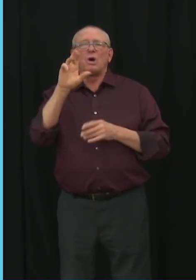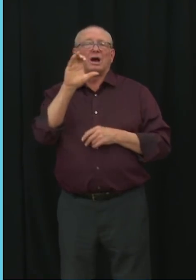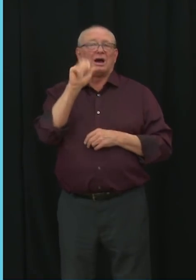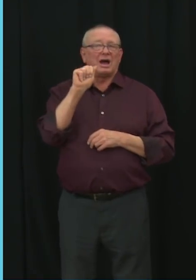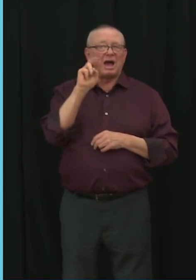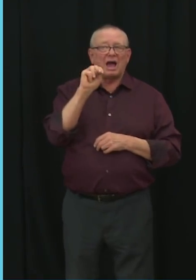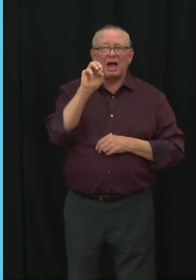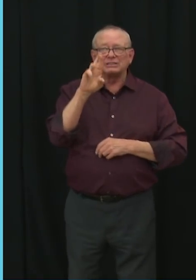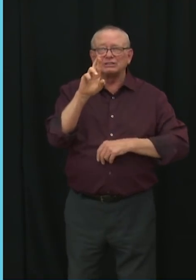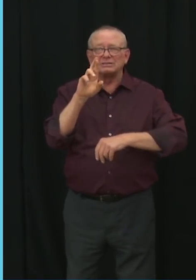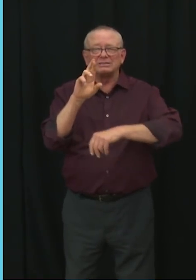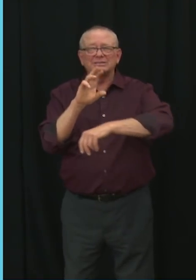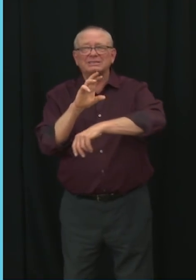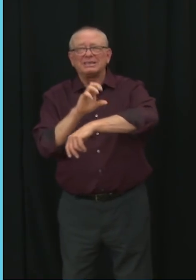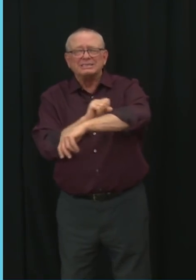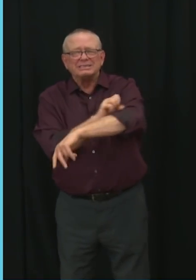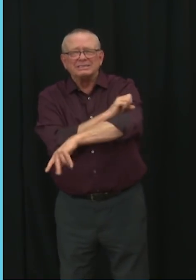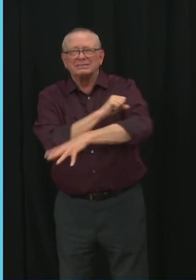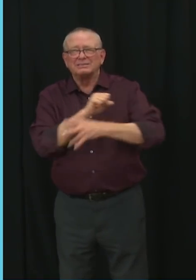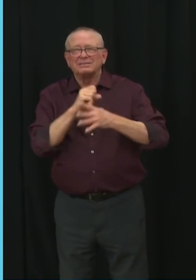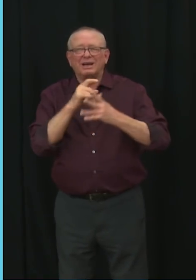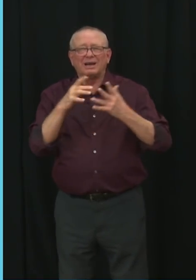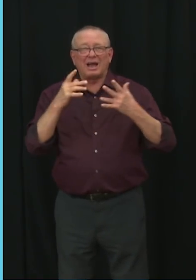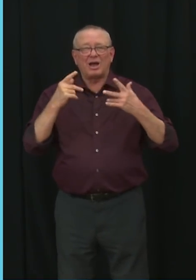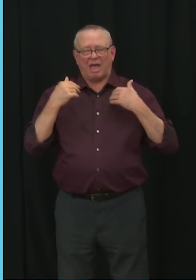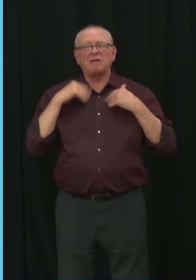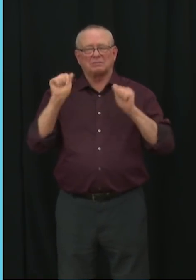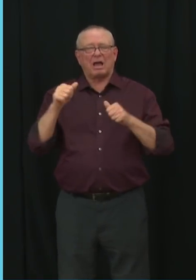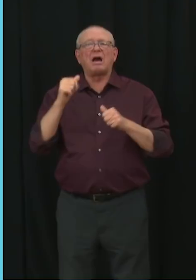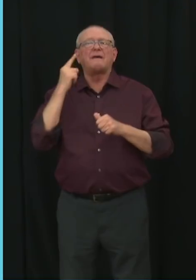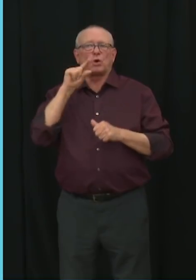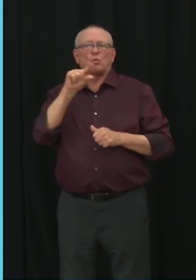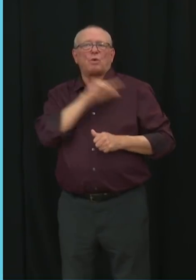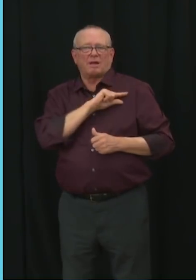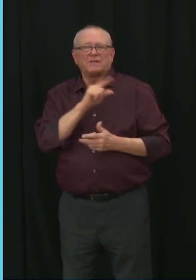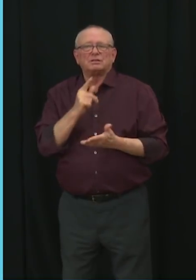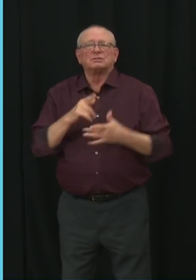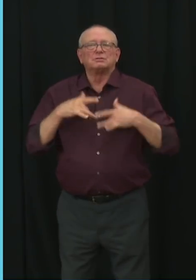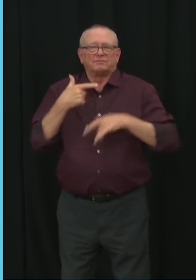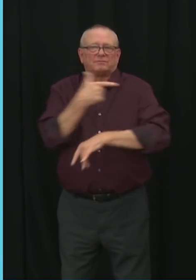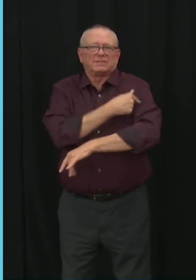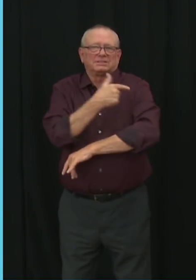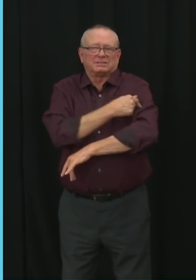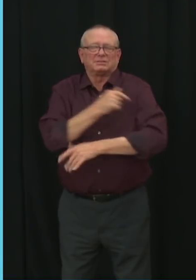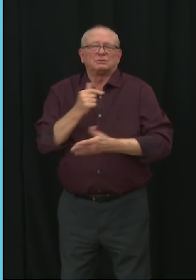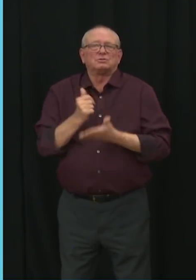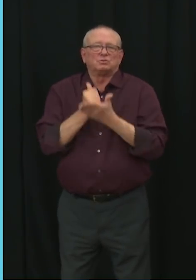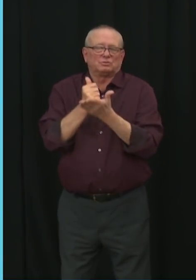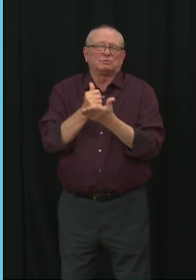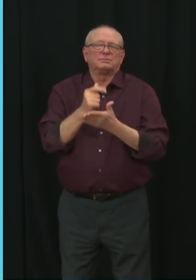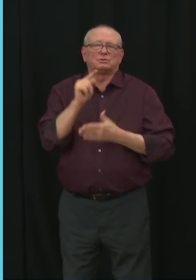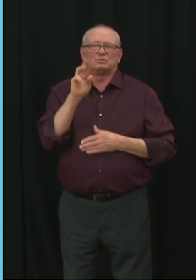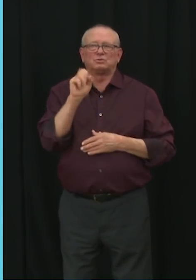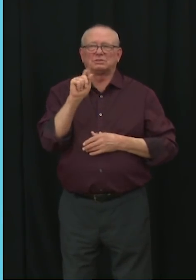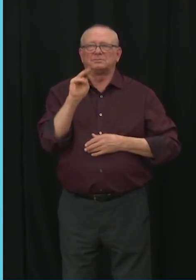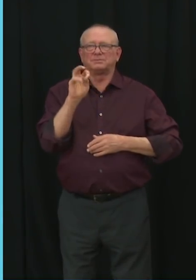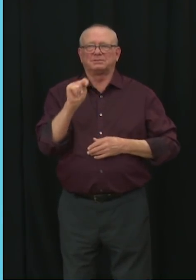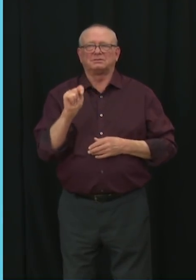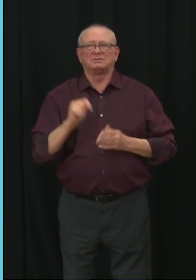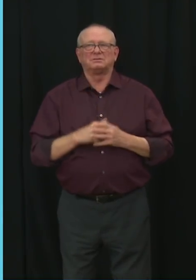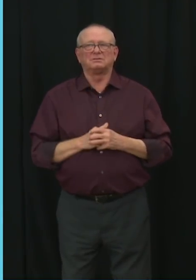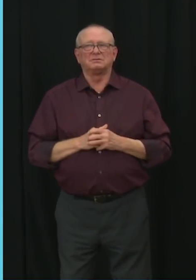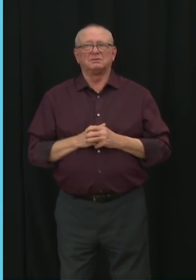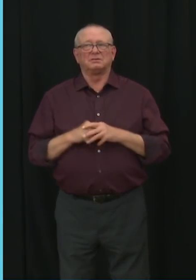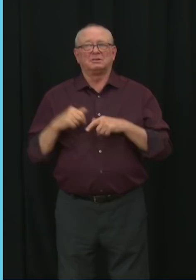Over the last 24 hours, we have identified 838 new cases of COVID-19 and completed about